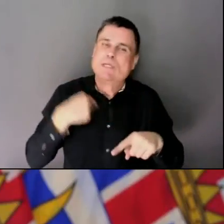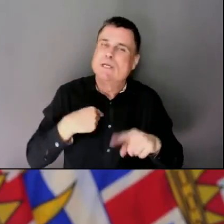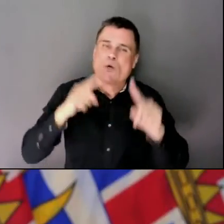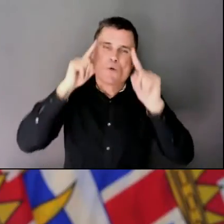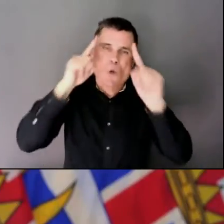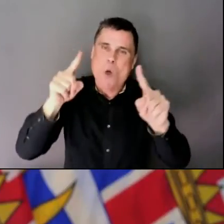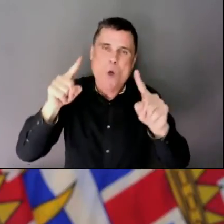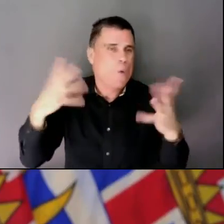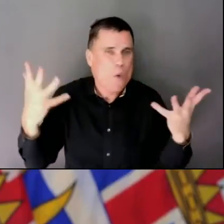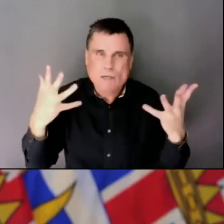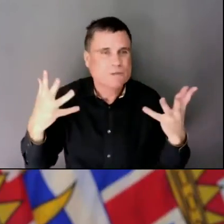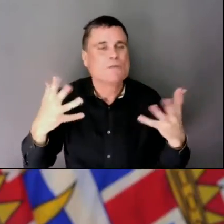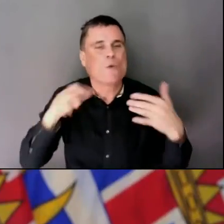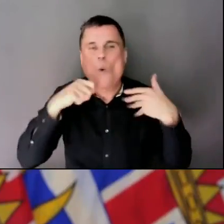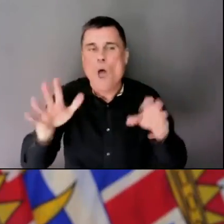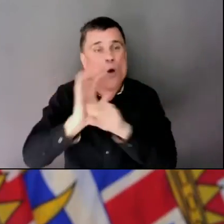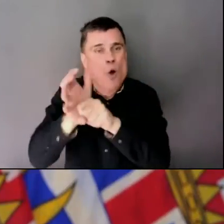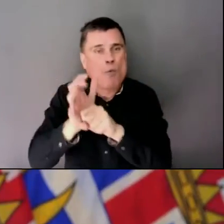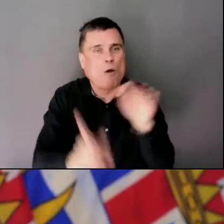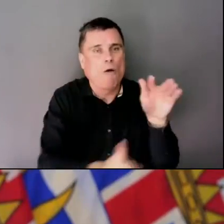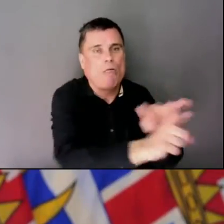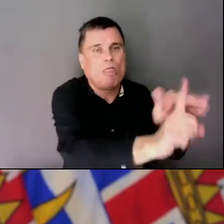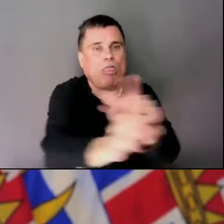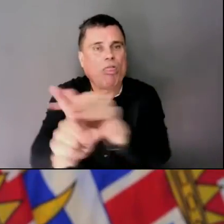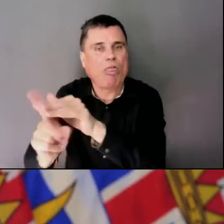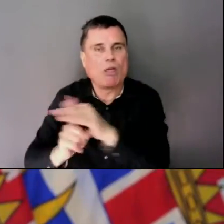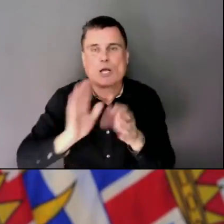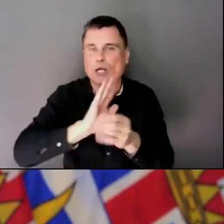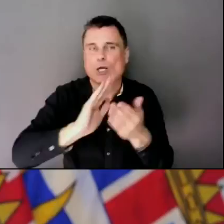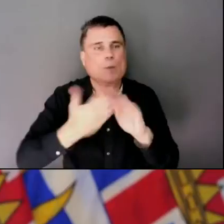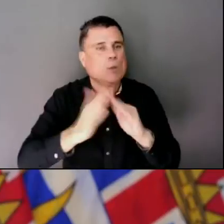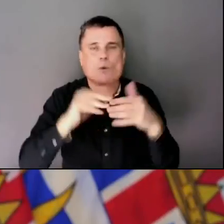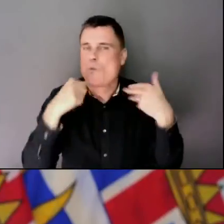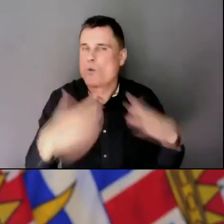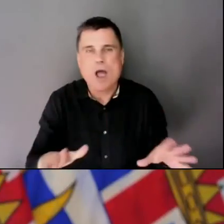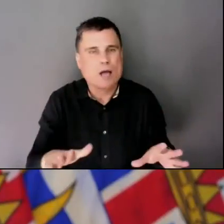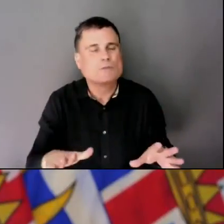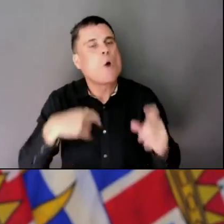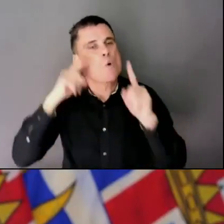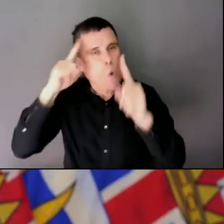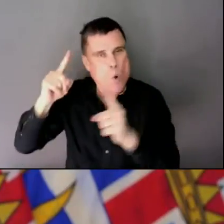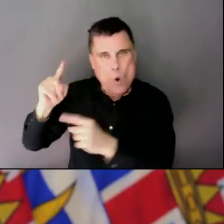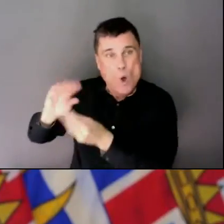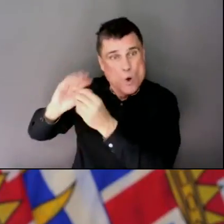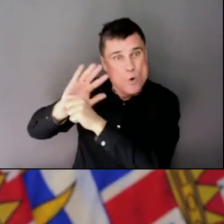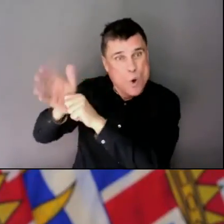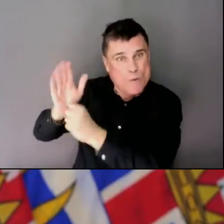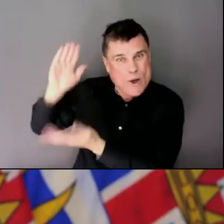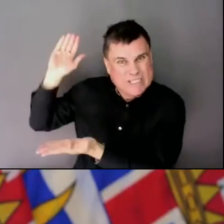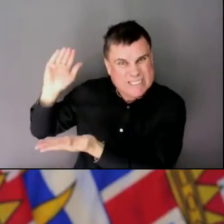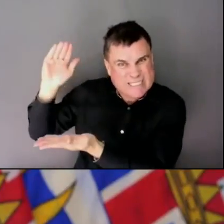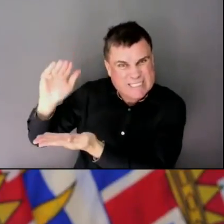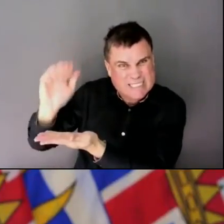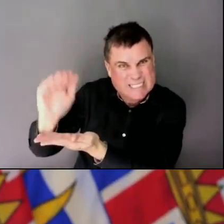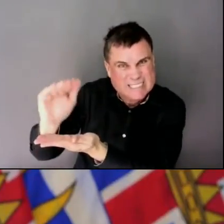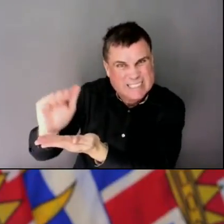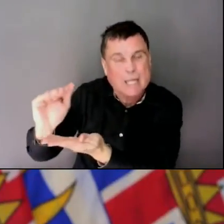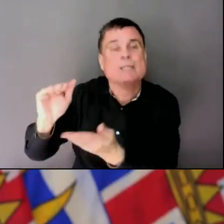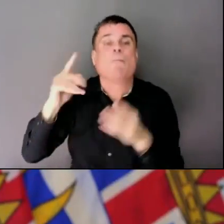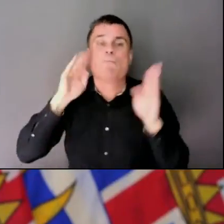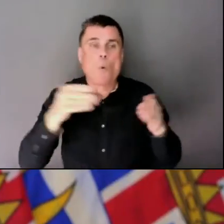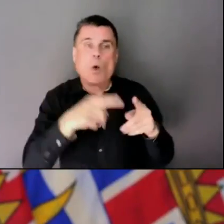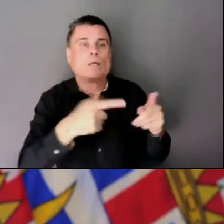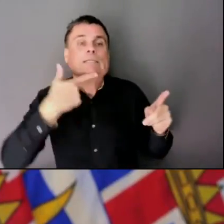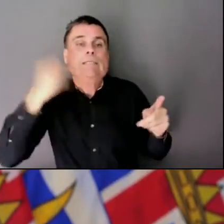as possible, because that's what drives outbreaks in long-term care. That's what drives exposure events in schools. That's what drives the